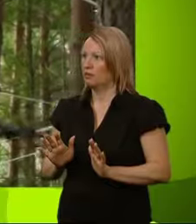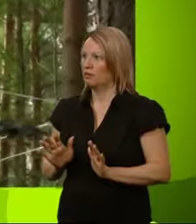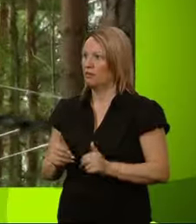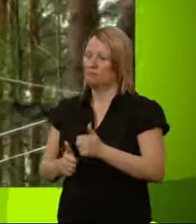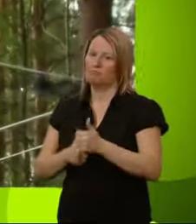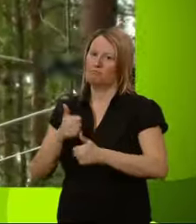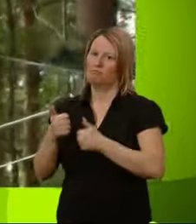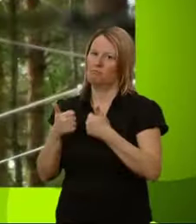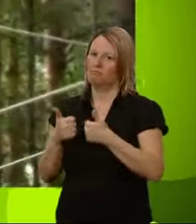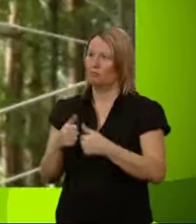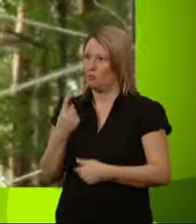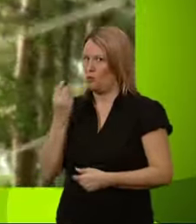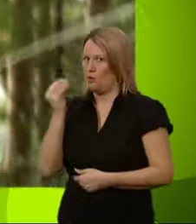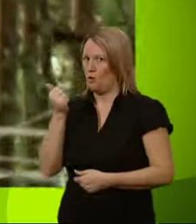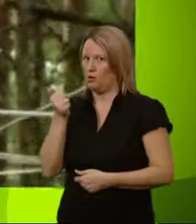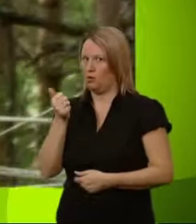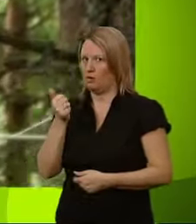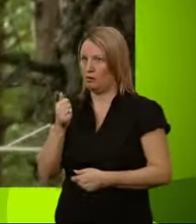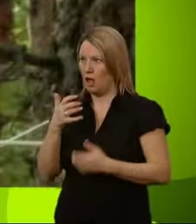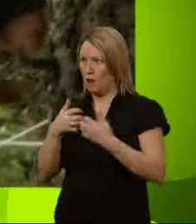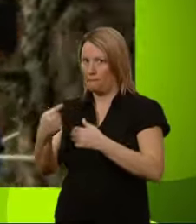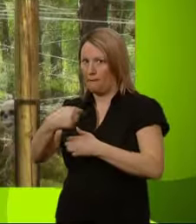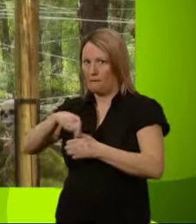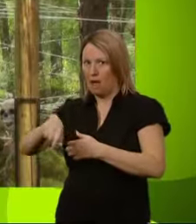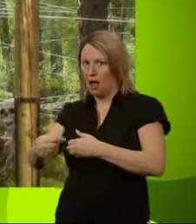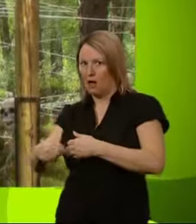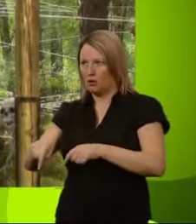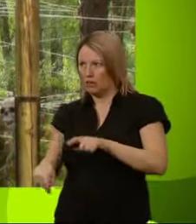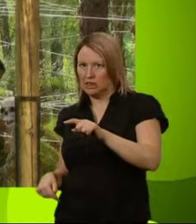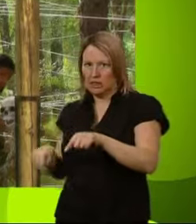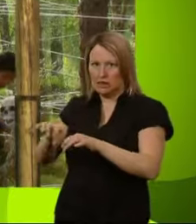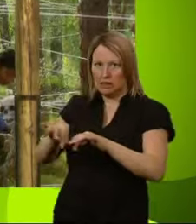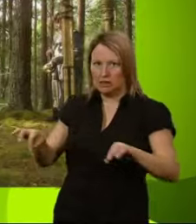Got one. Now, can you sort of work your way around that rock and come over this rope?